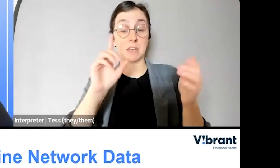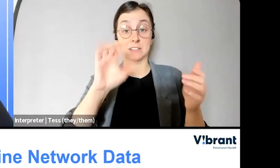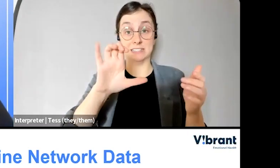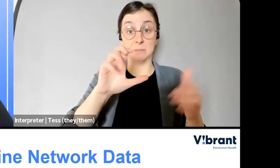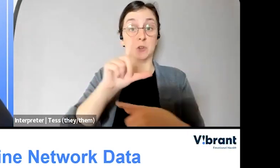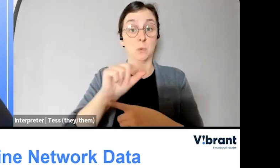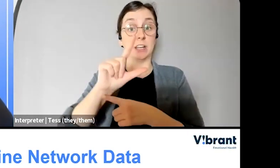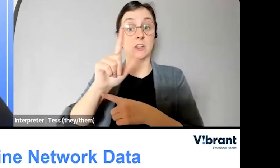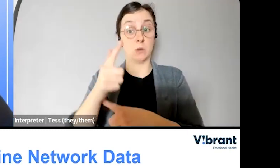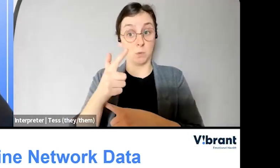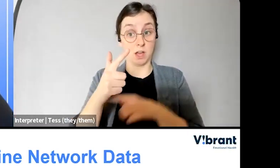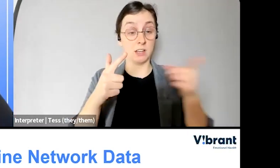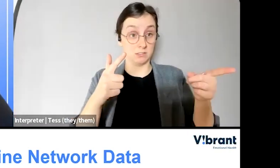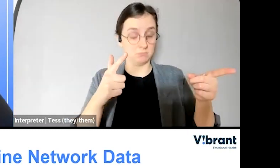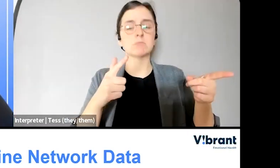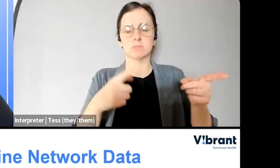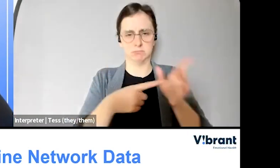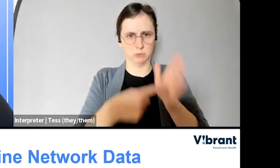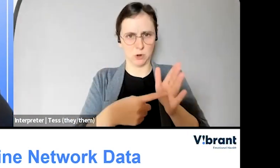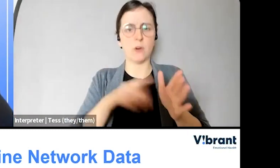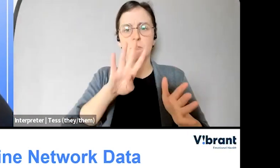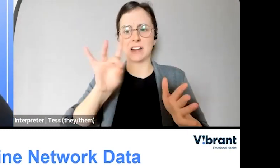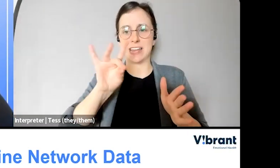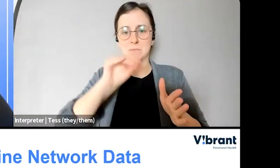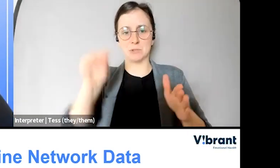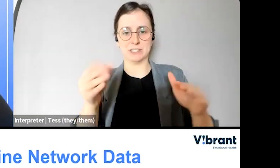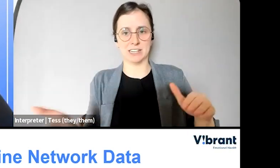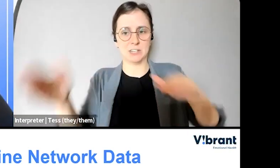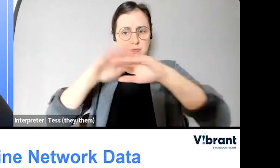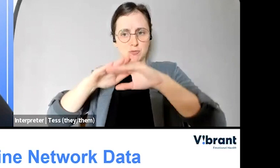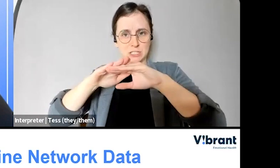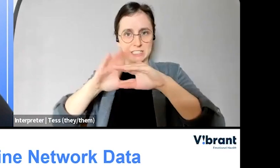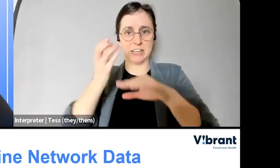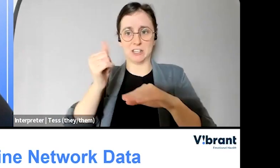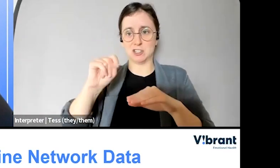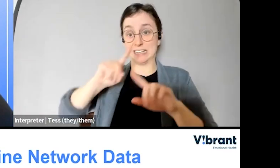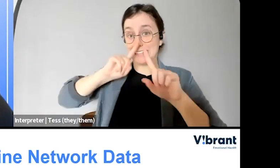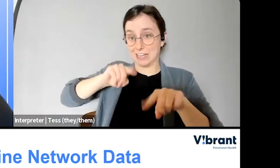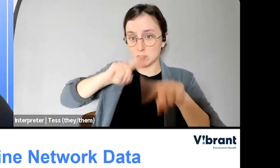a 48% increase in chats answered, a